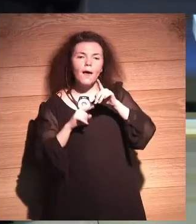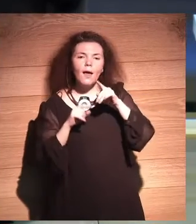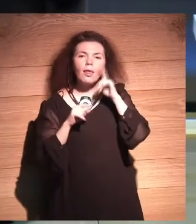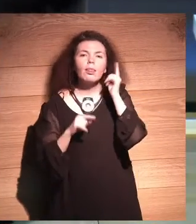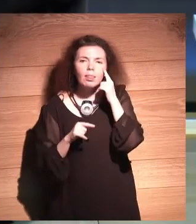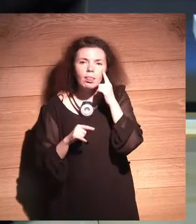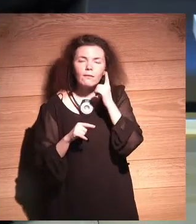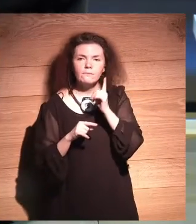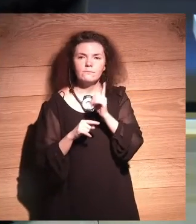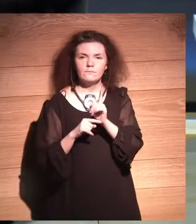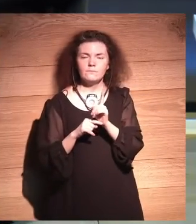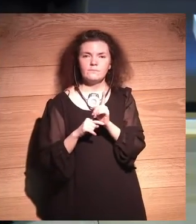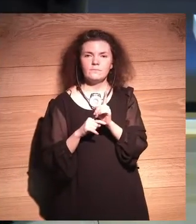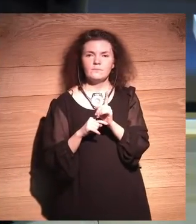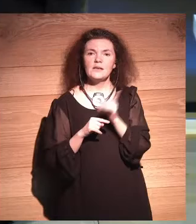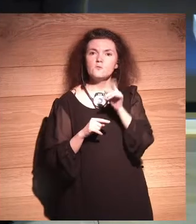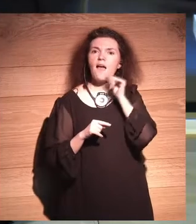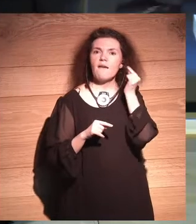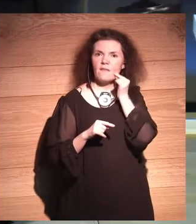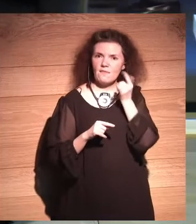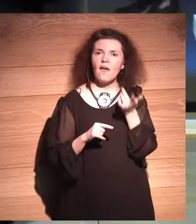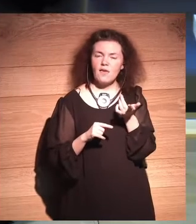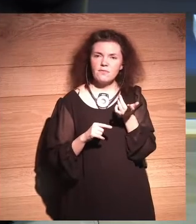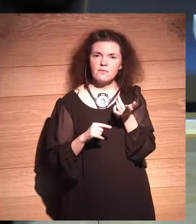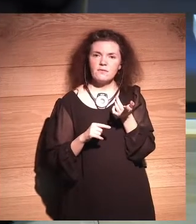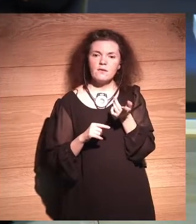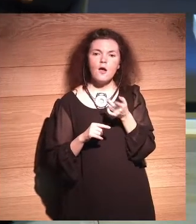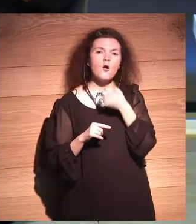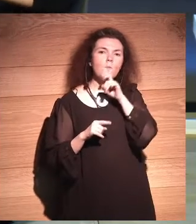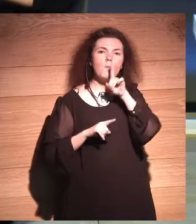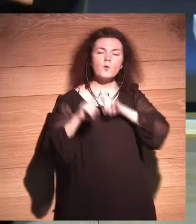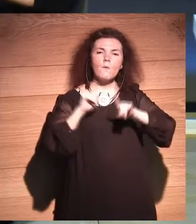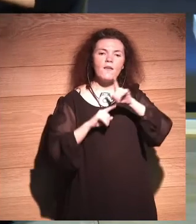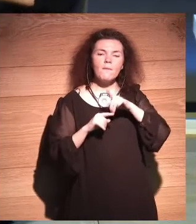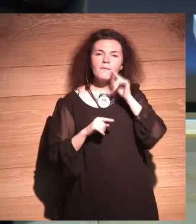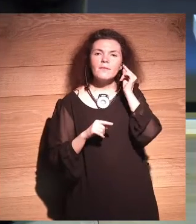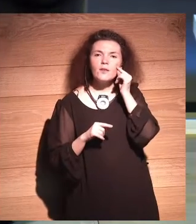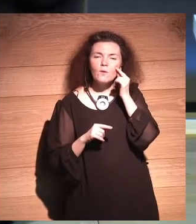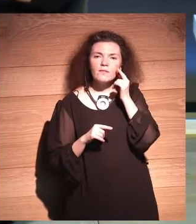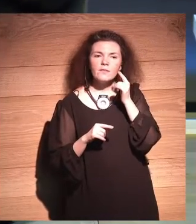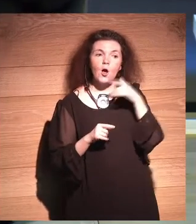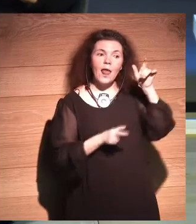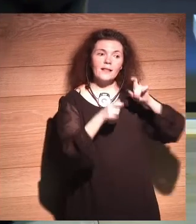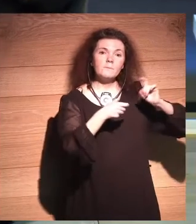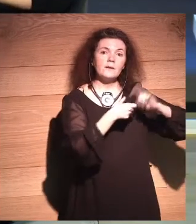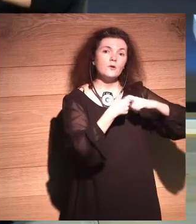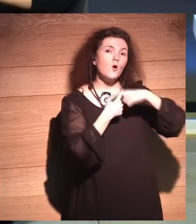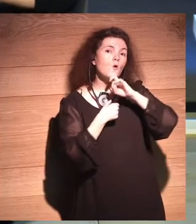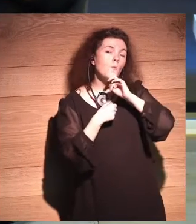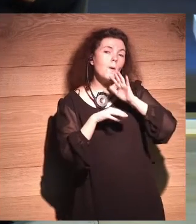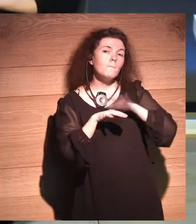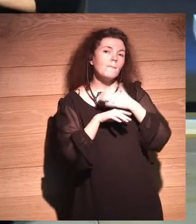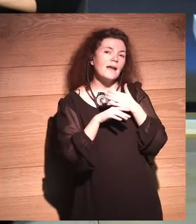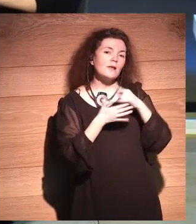do I articulate a problem in a way that can engage people in helping me come up with solutions. There is a learned skill to do